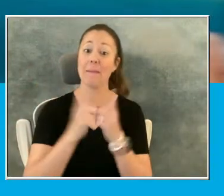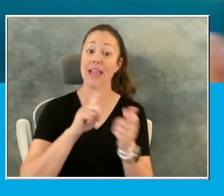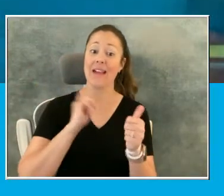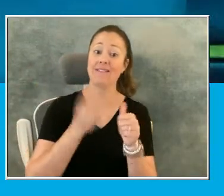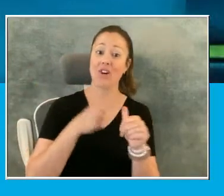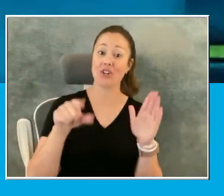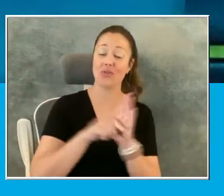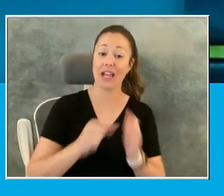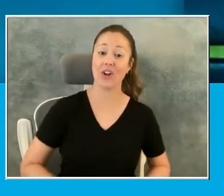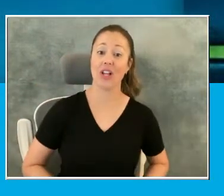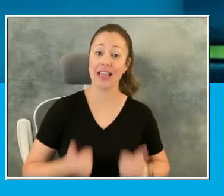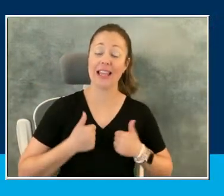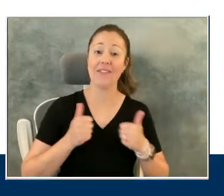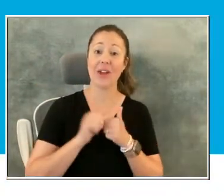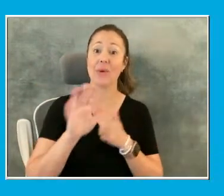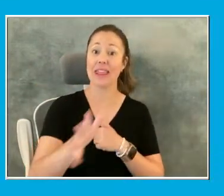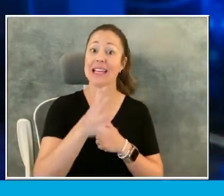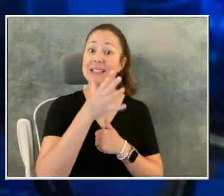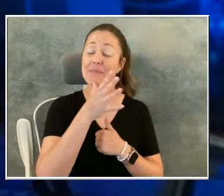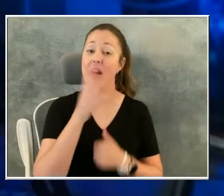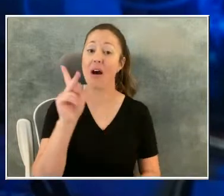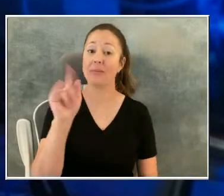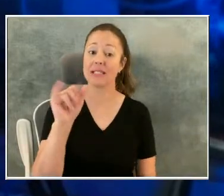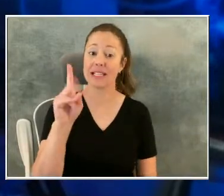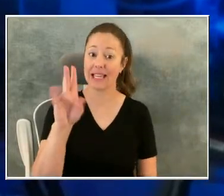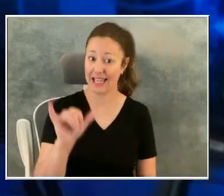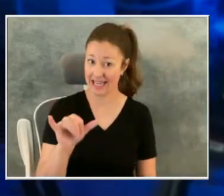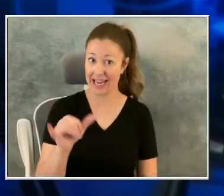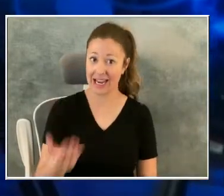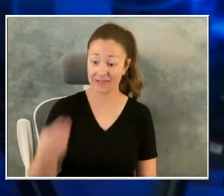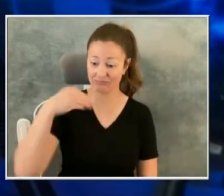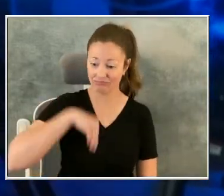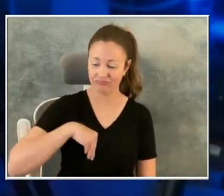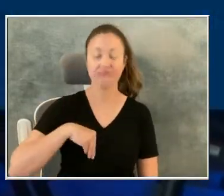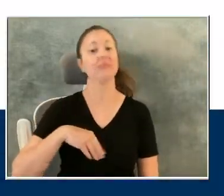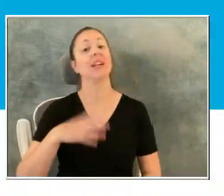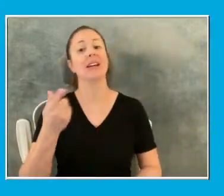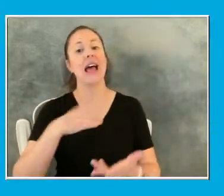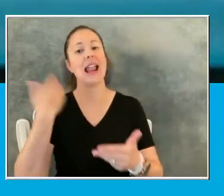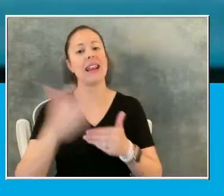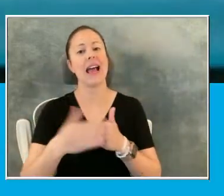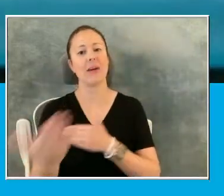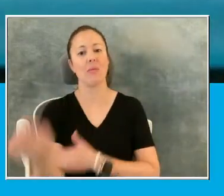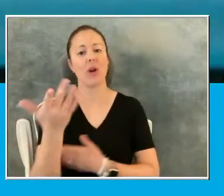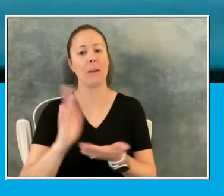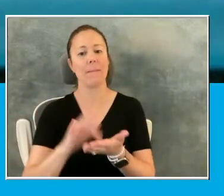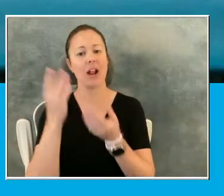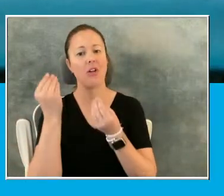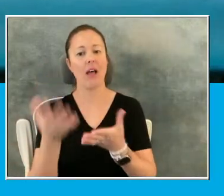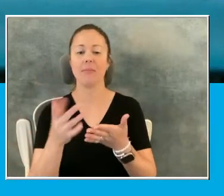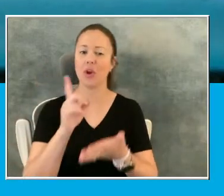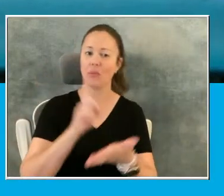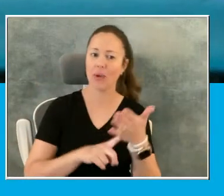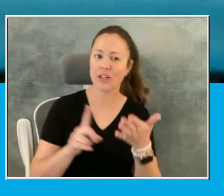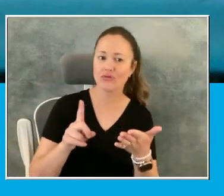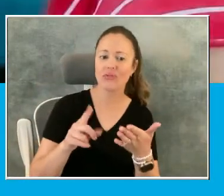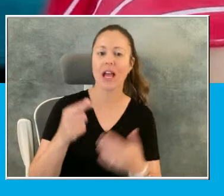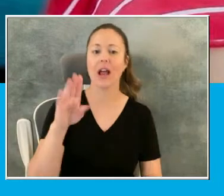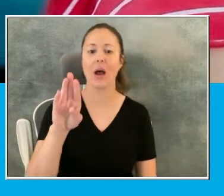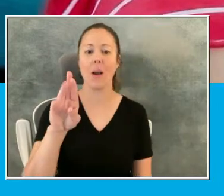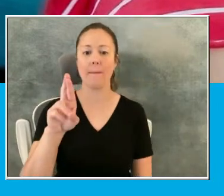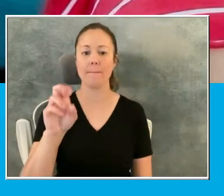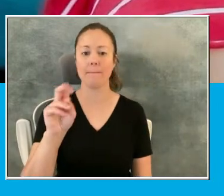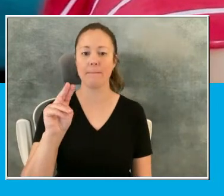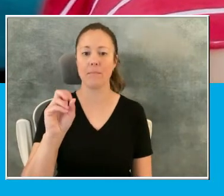his mom's kidney inside him. I'm Jessica Lovell on the next Morning Medical Update. We check up on little Brennan, born